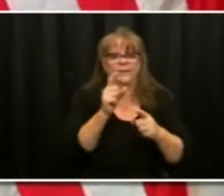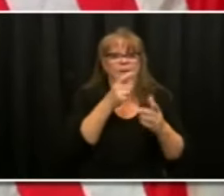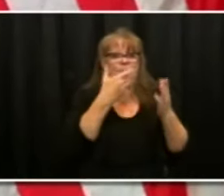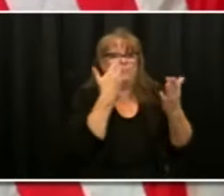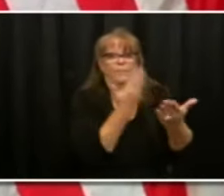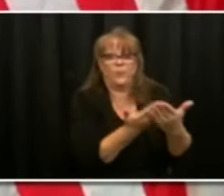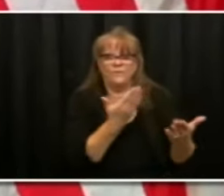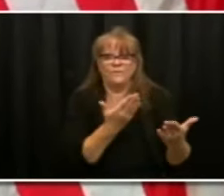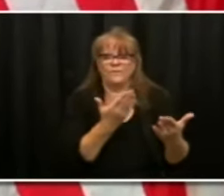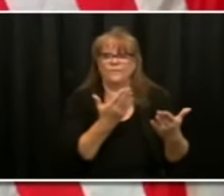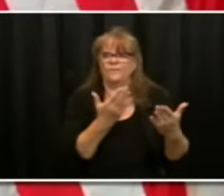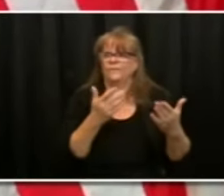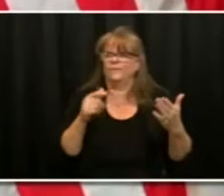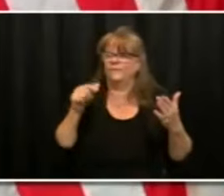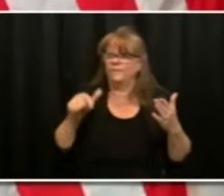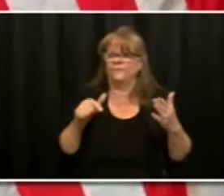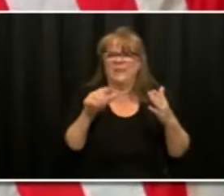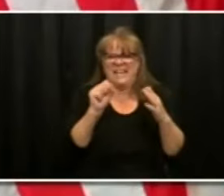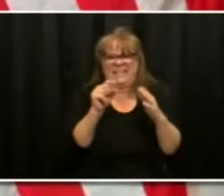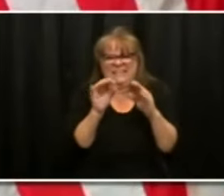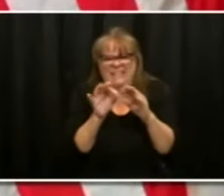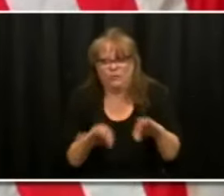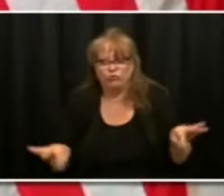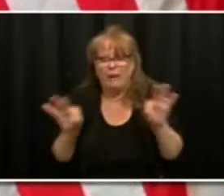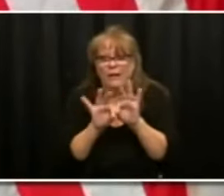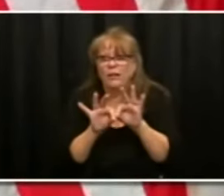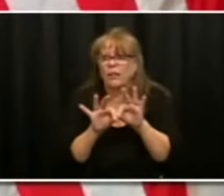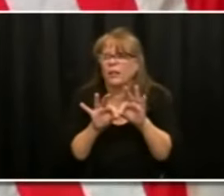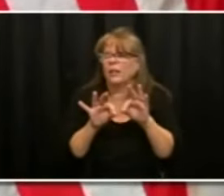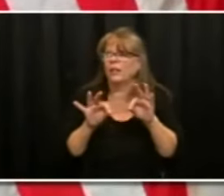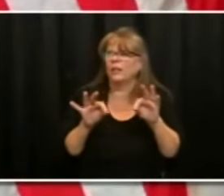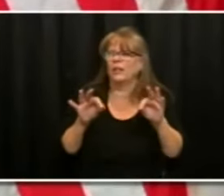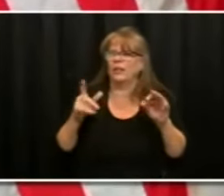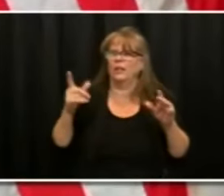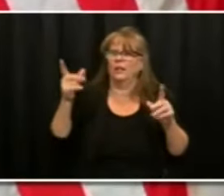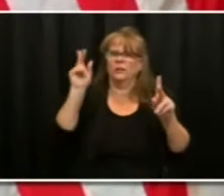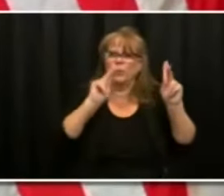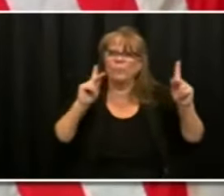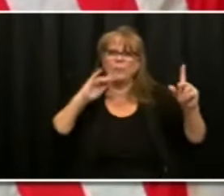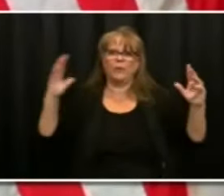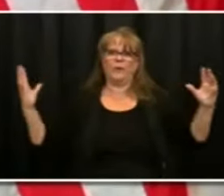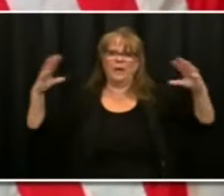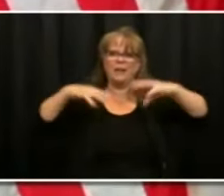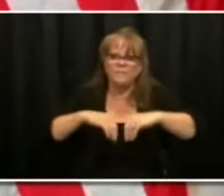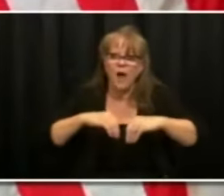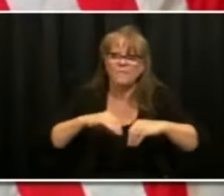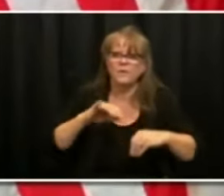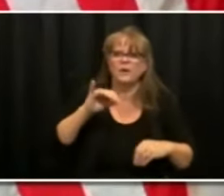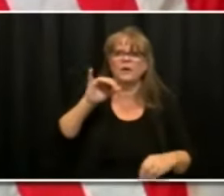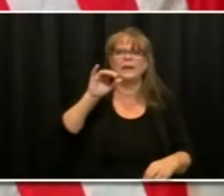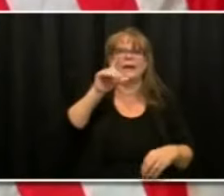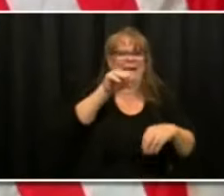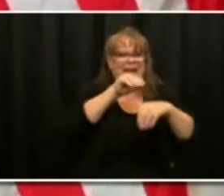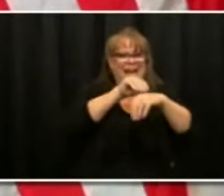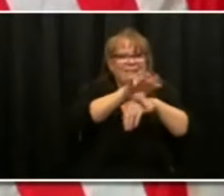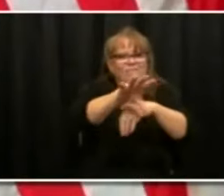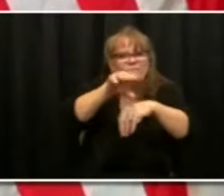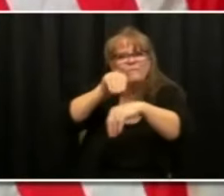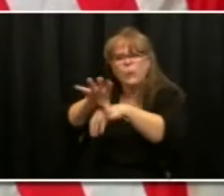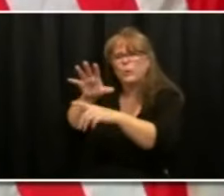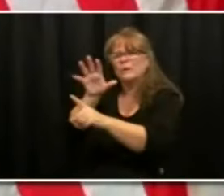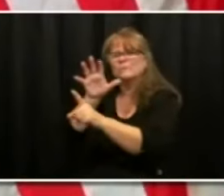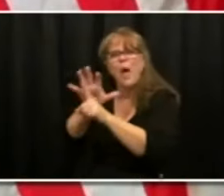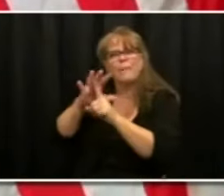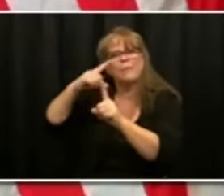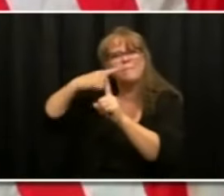involving community influencers throughout the state. We're tapping into many people across the state to really highlight a campaign